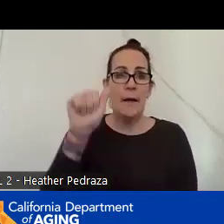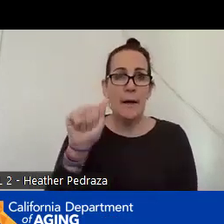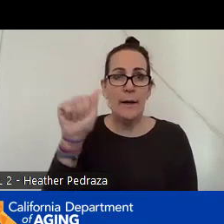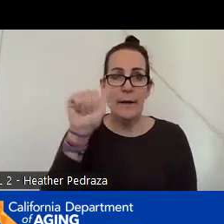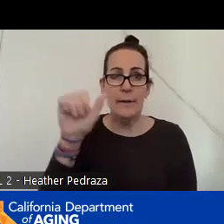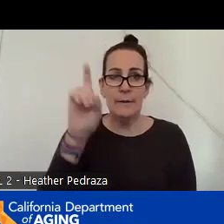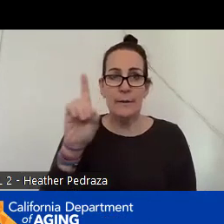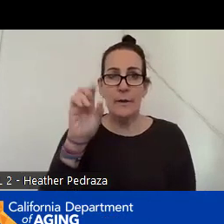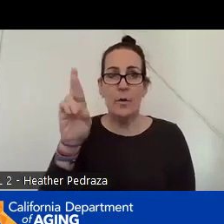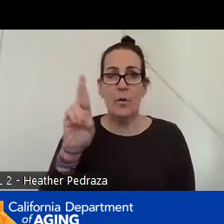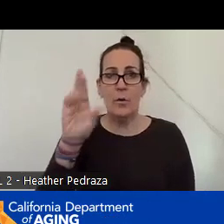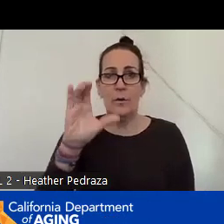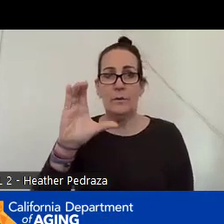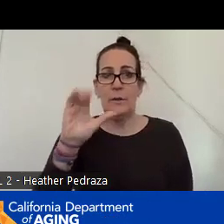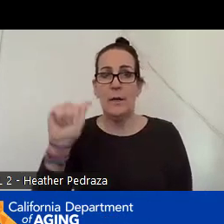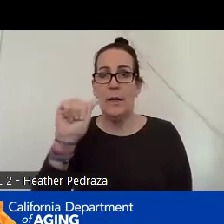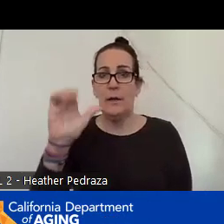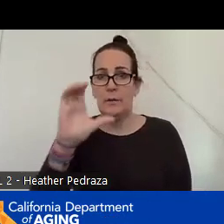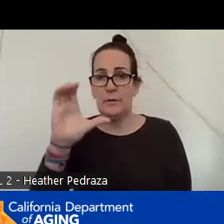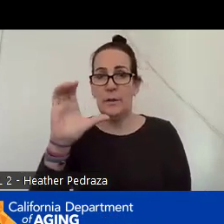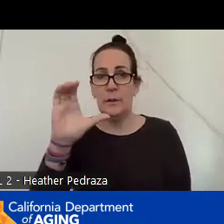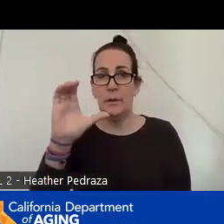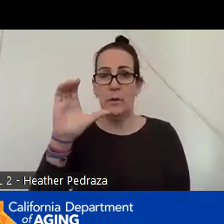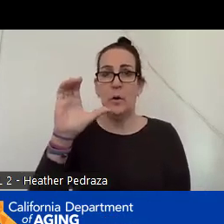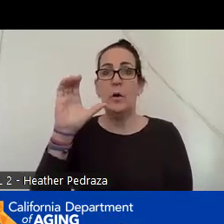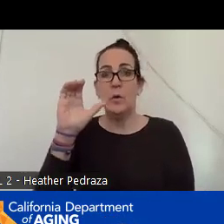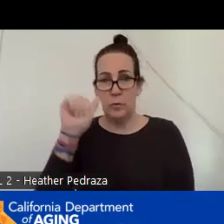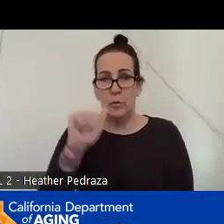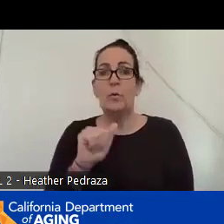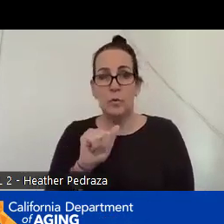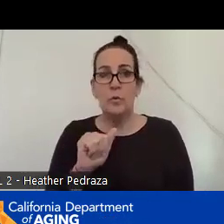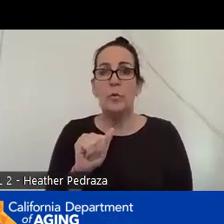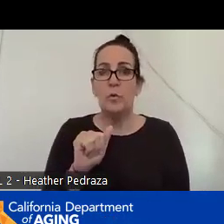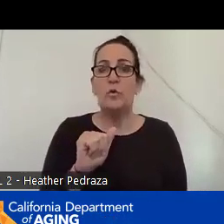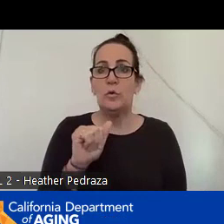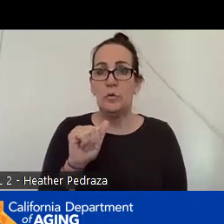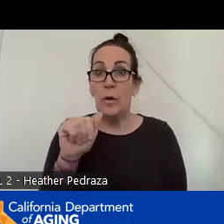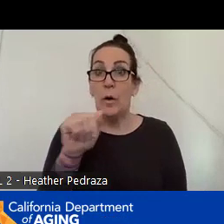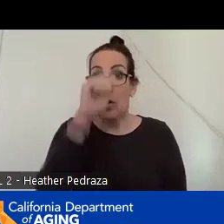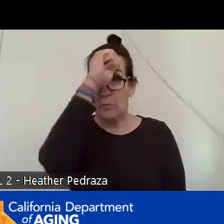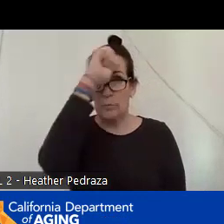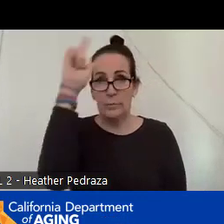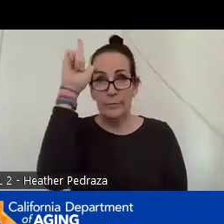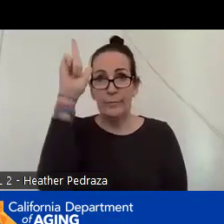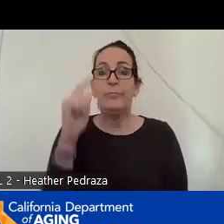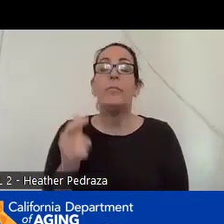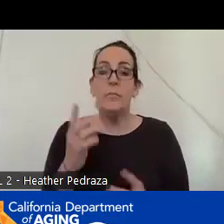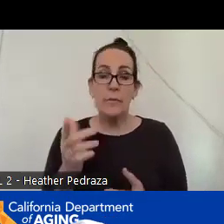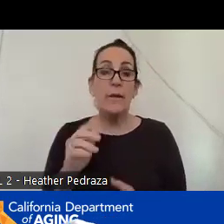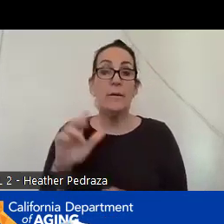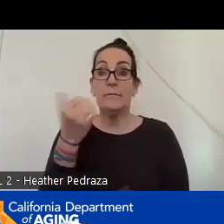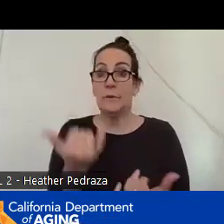ADRCAC. That's the acronym we'll be using today. Today is February 5th, 2026,